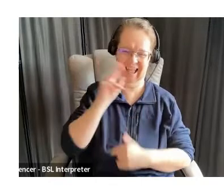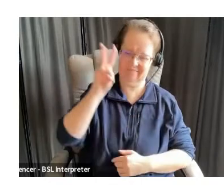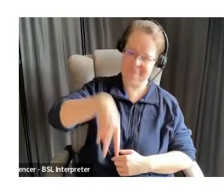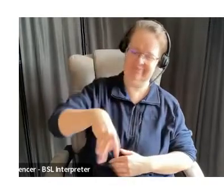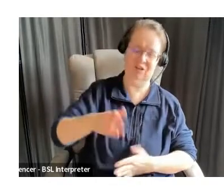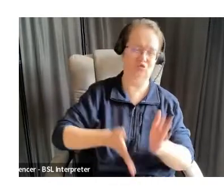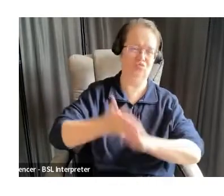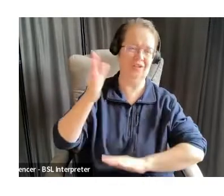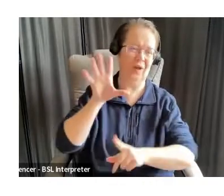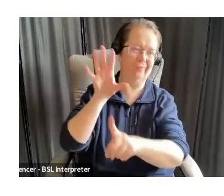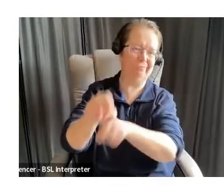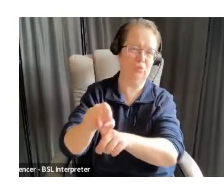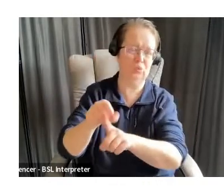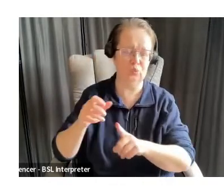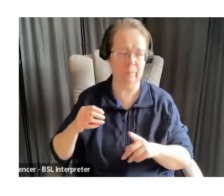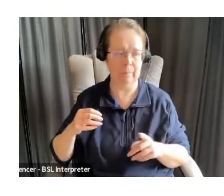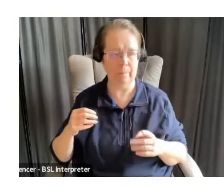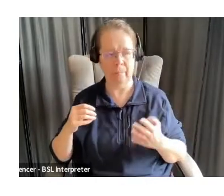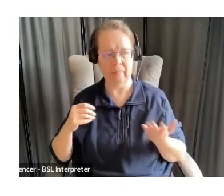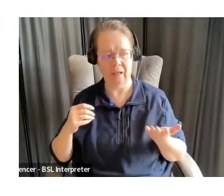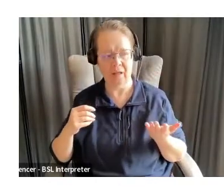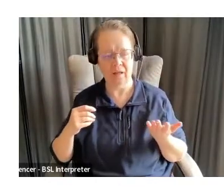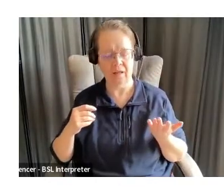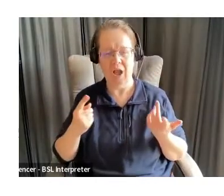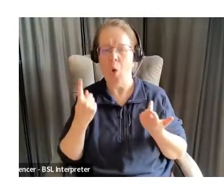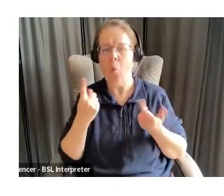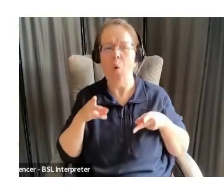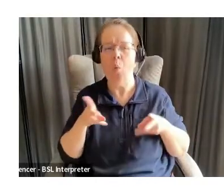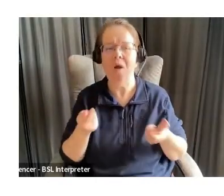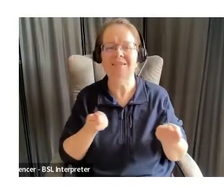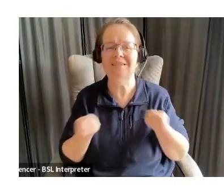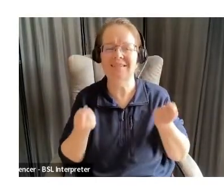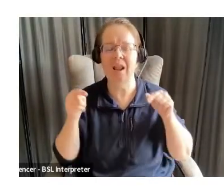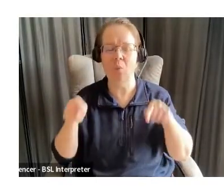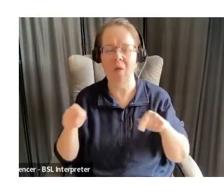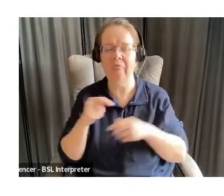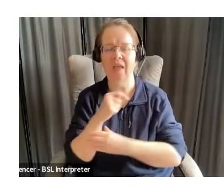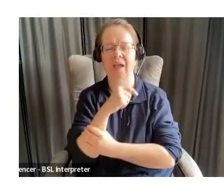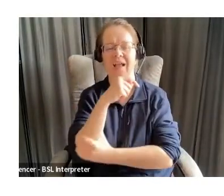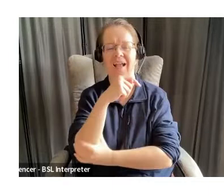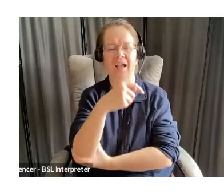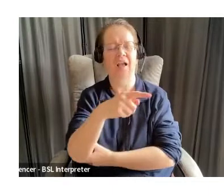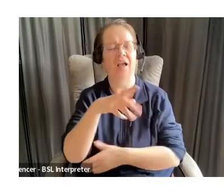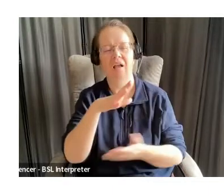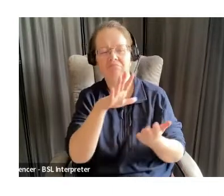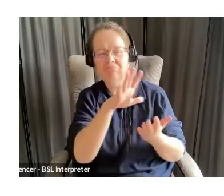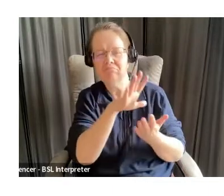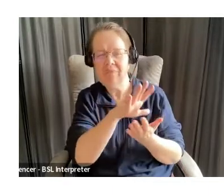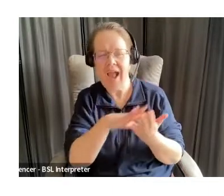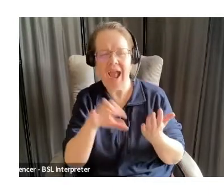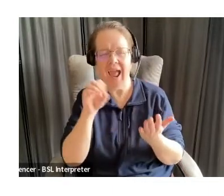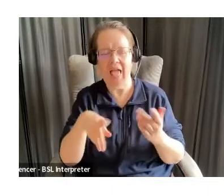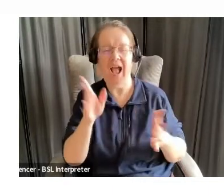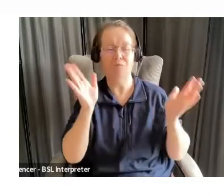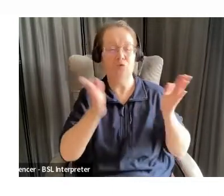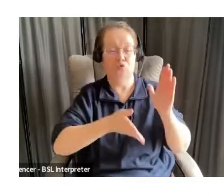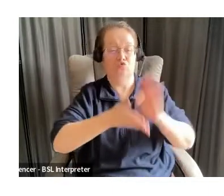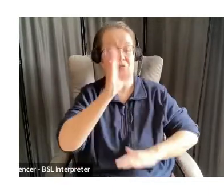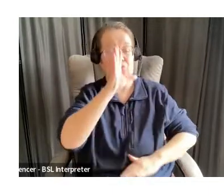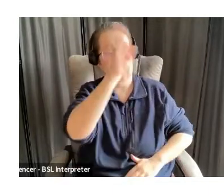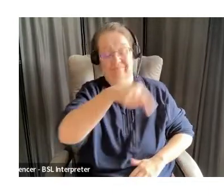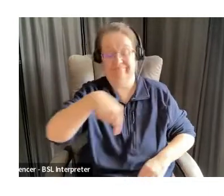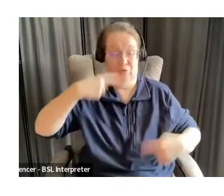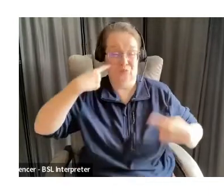you know, one way of dealing with that is actually, you know, removing the elephant from the room, so to speak,